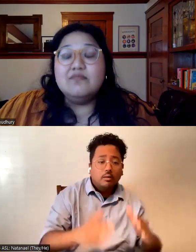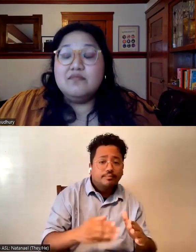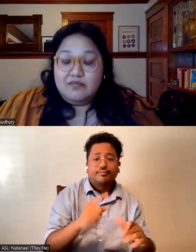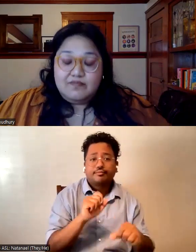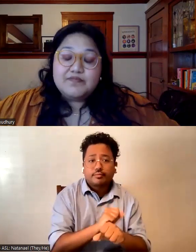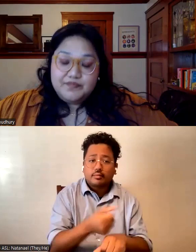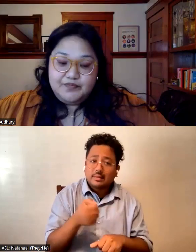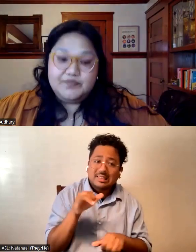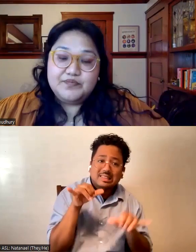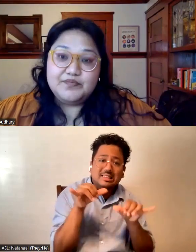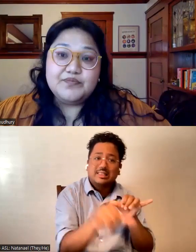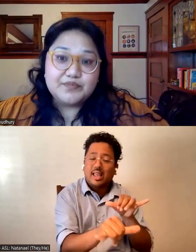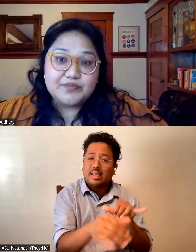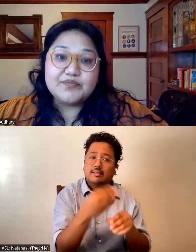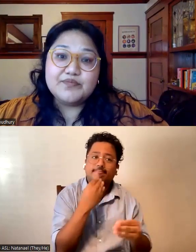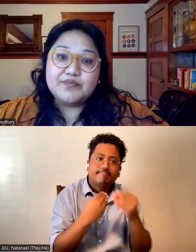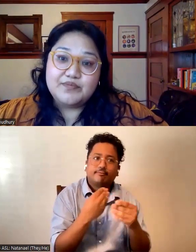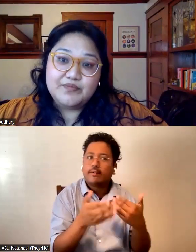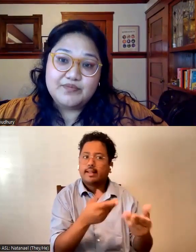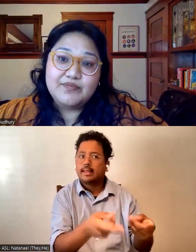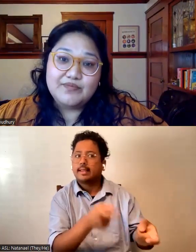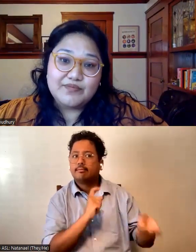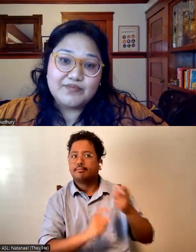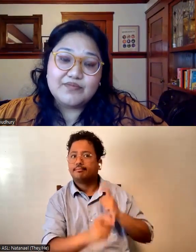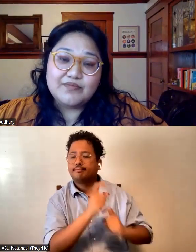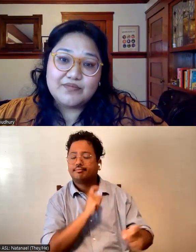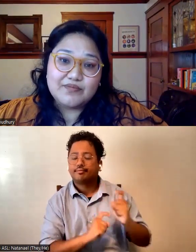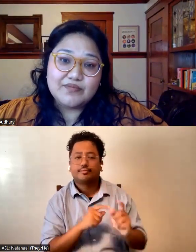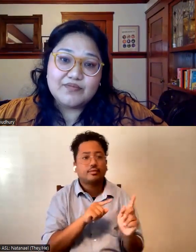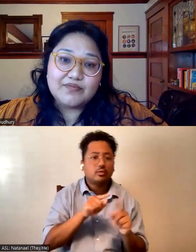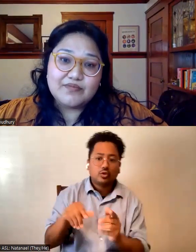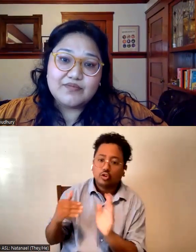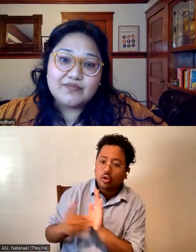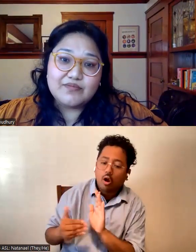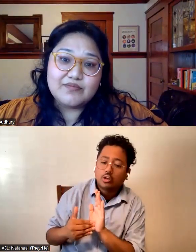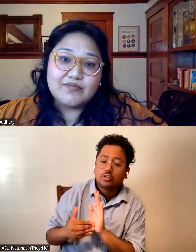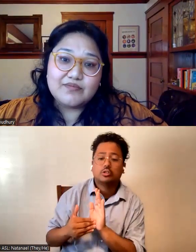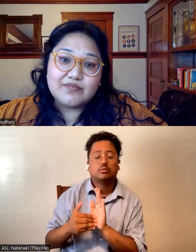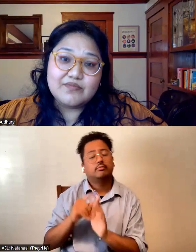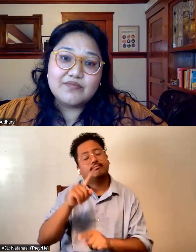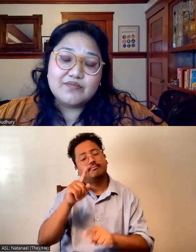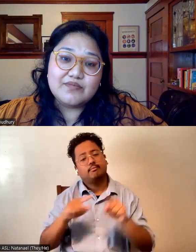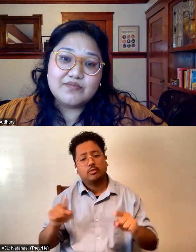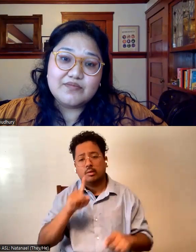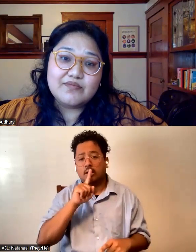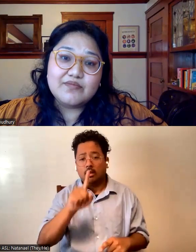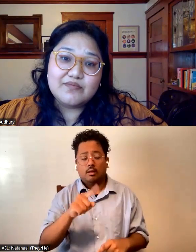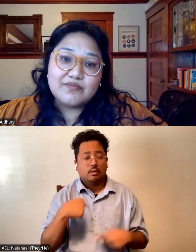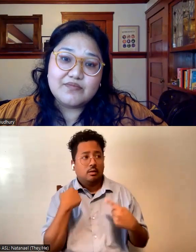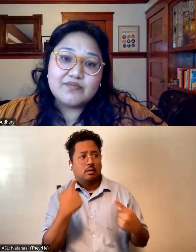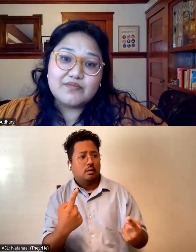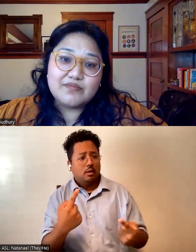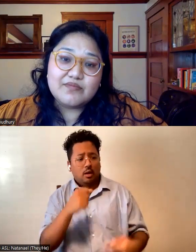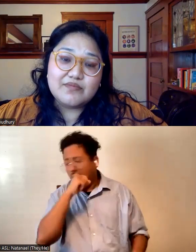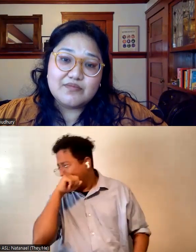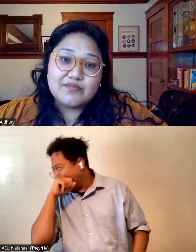I saw an Ayurvedic doctor, and I'm actually like so stuck on like, why is